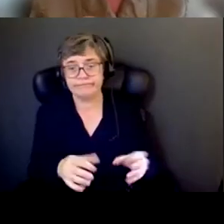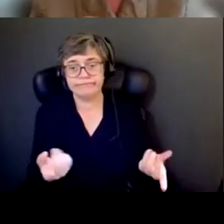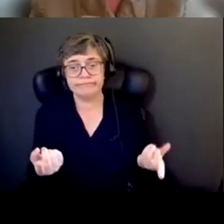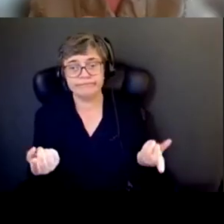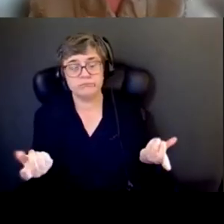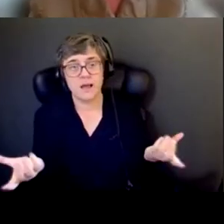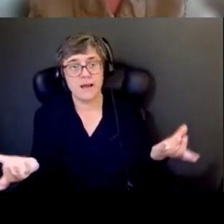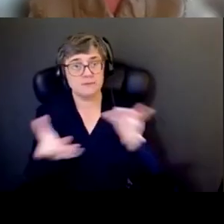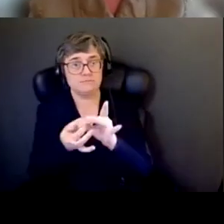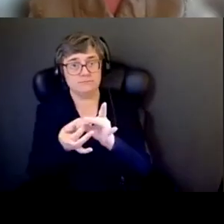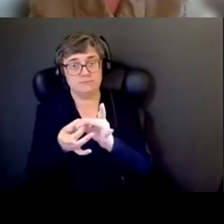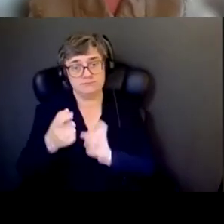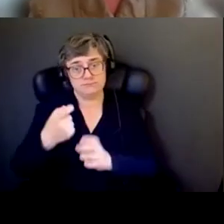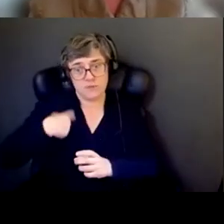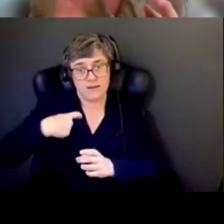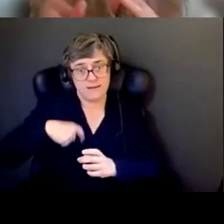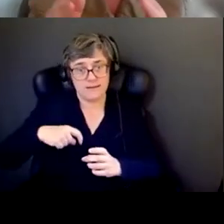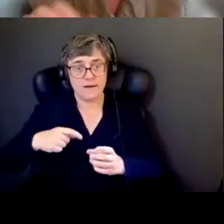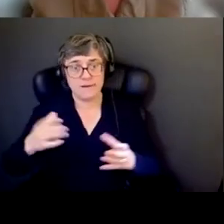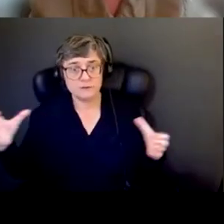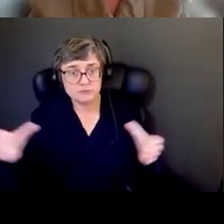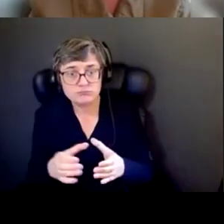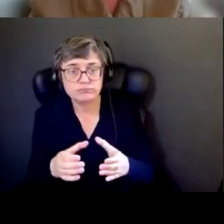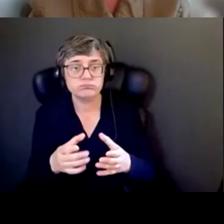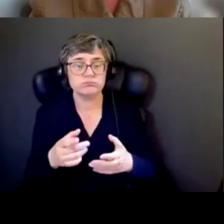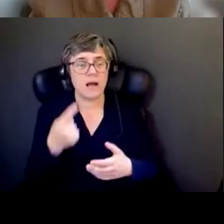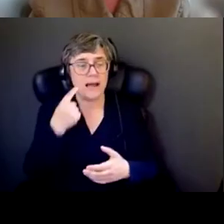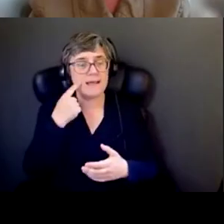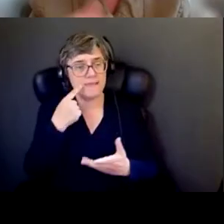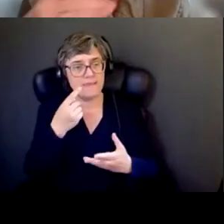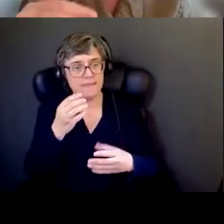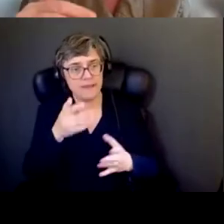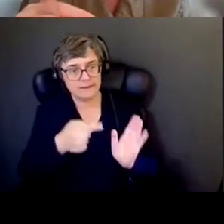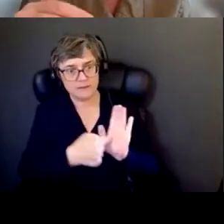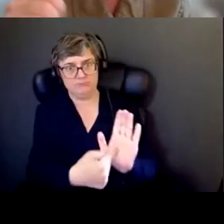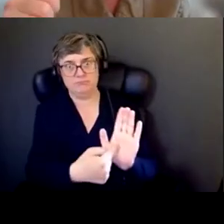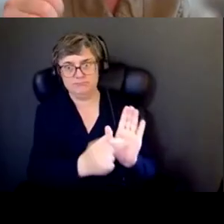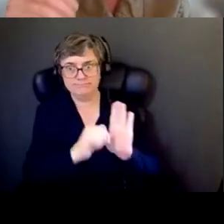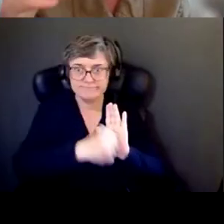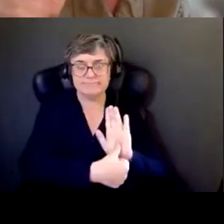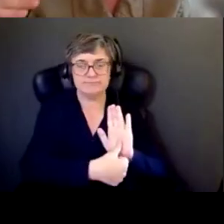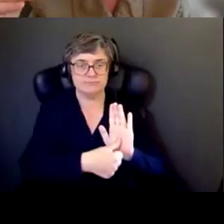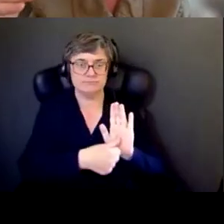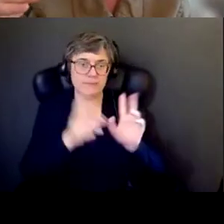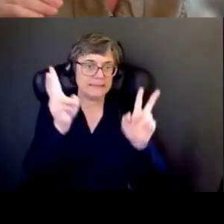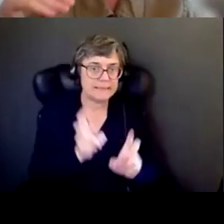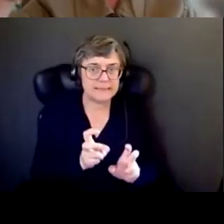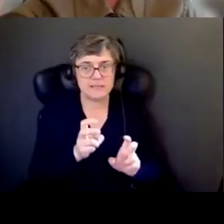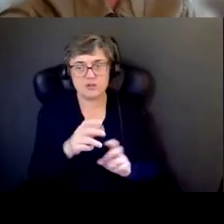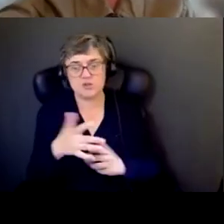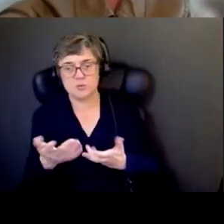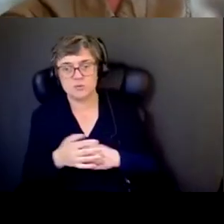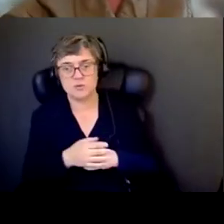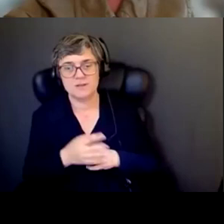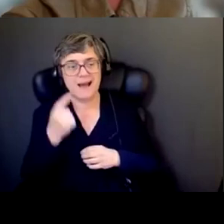light different forms of awareness and flags in a system that's fragmented. I think that fragmentation can